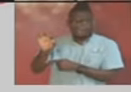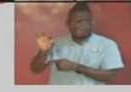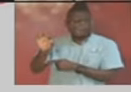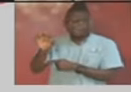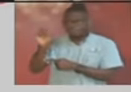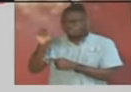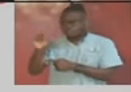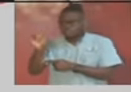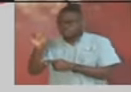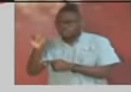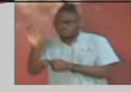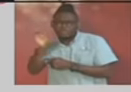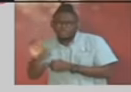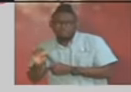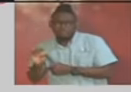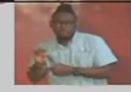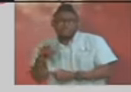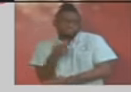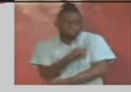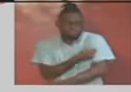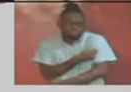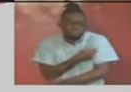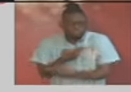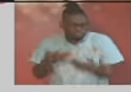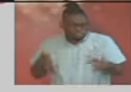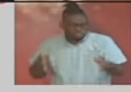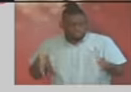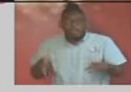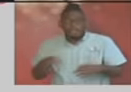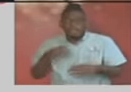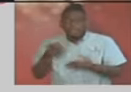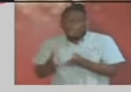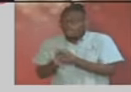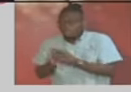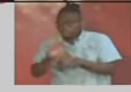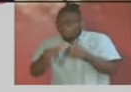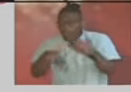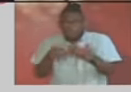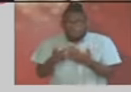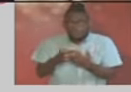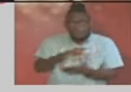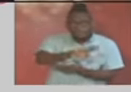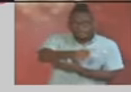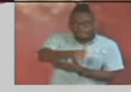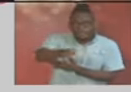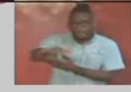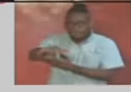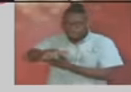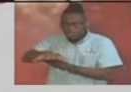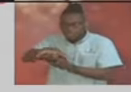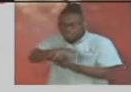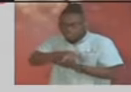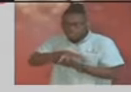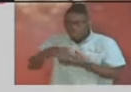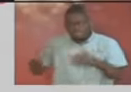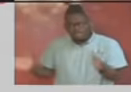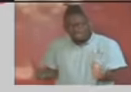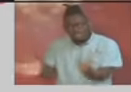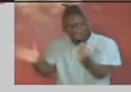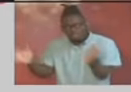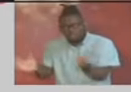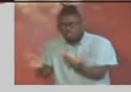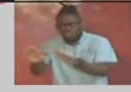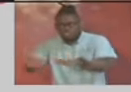a national level, we had made a call to all the CMHs. I would have met with all of them formally as well, including Tobago, to